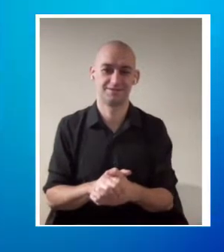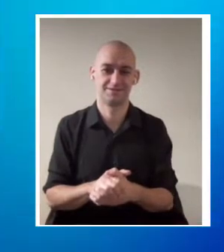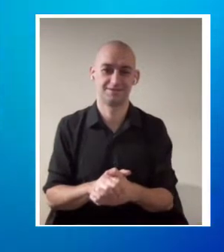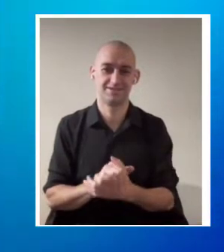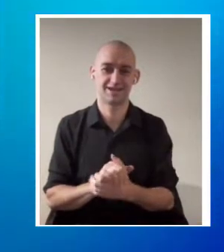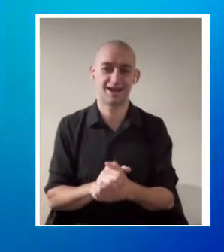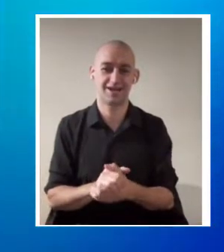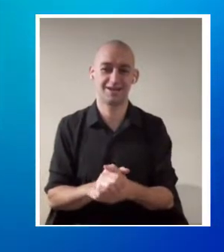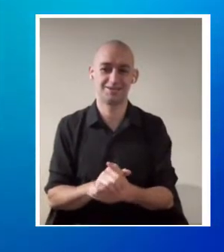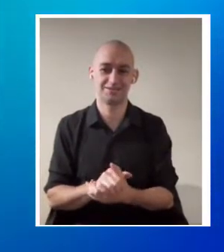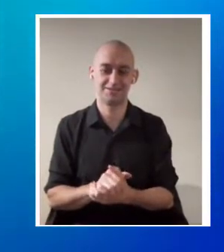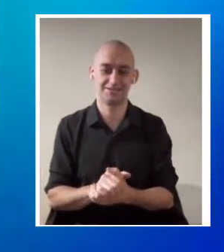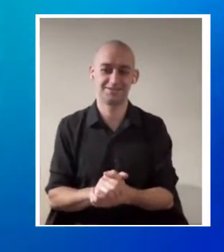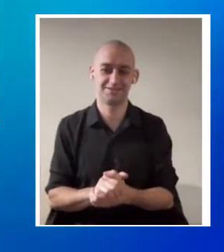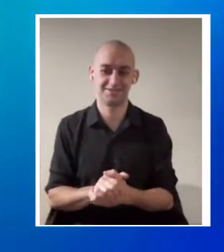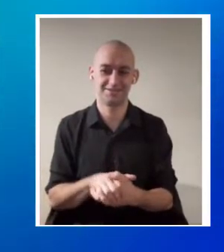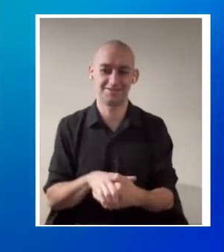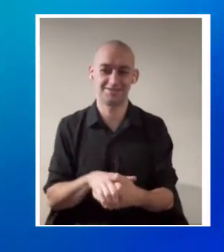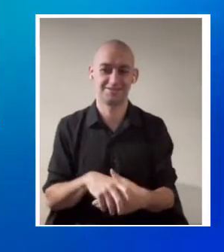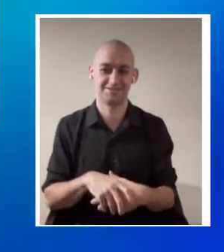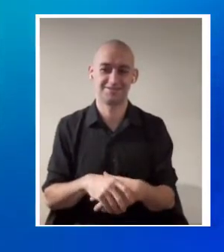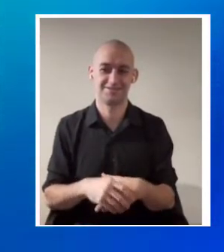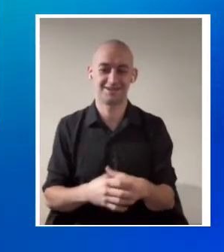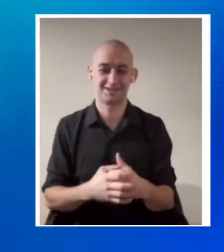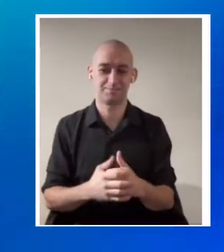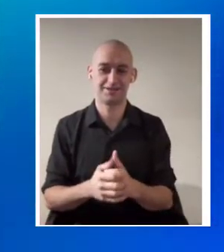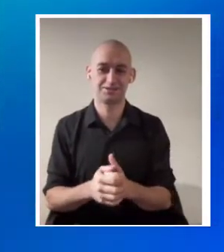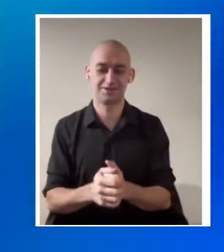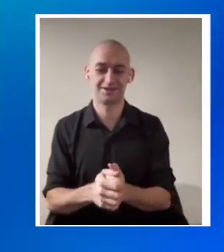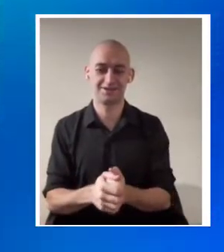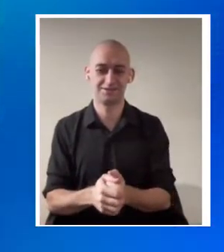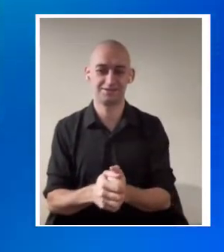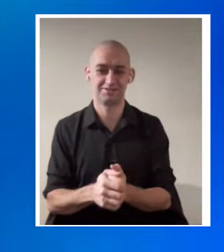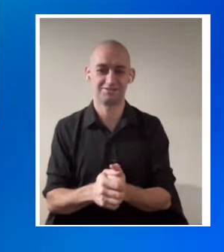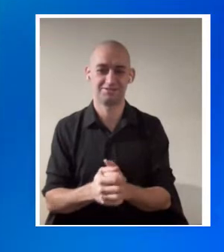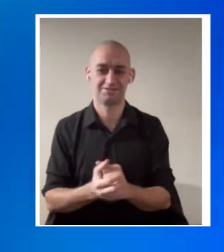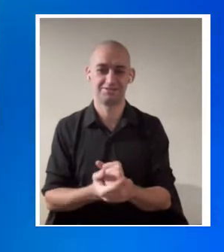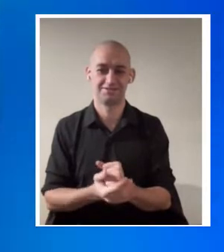20% will go into transportation and groceries, which is